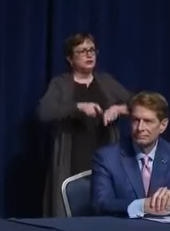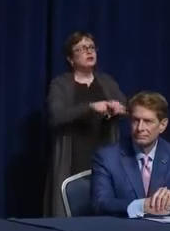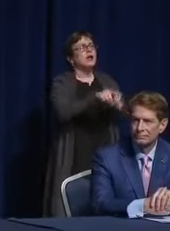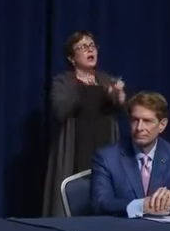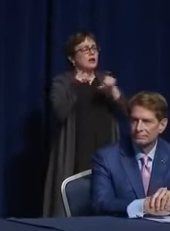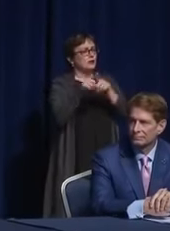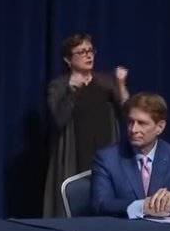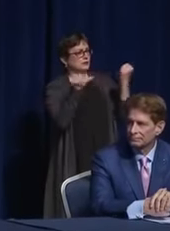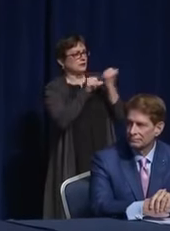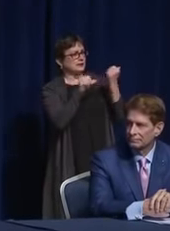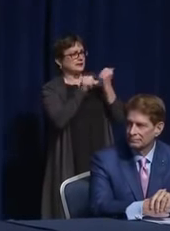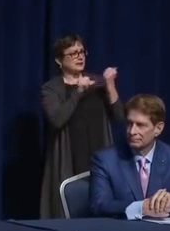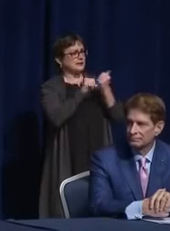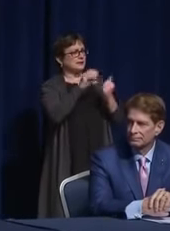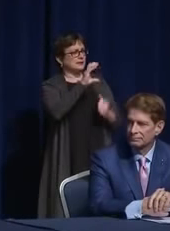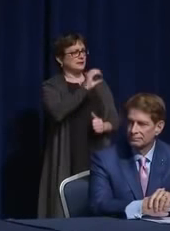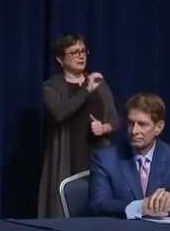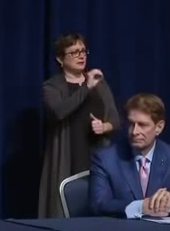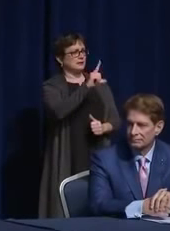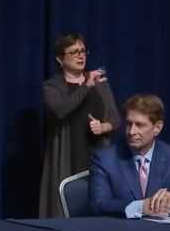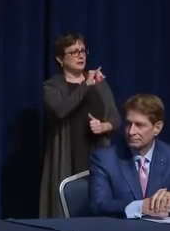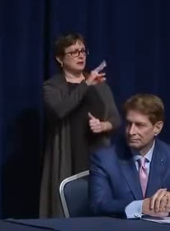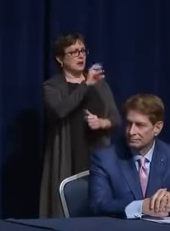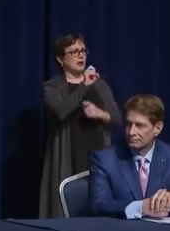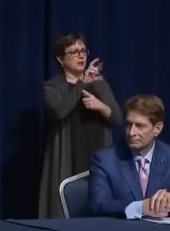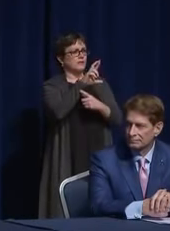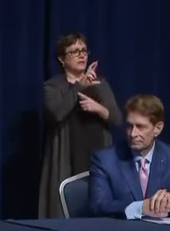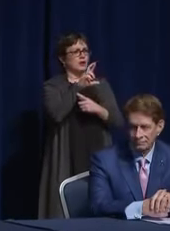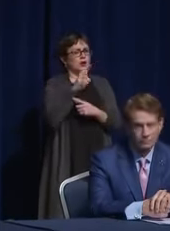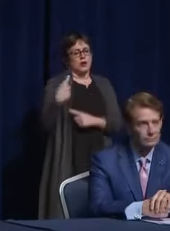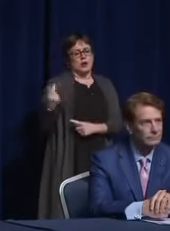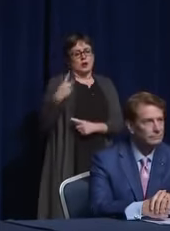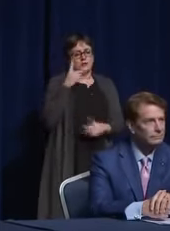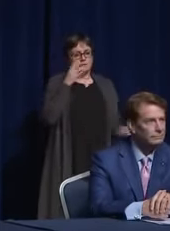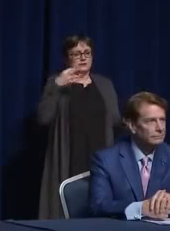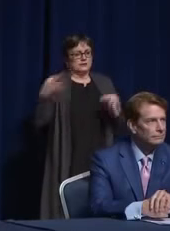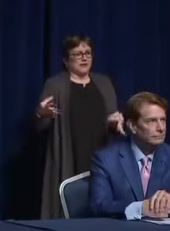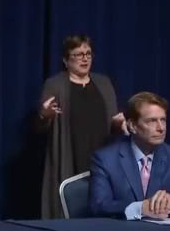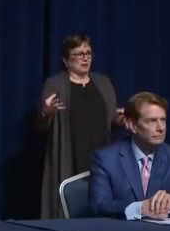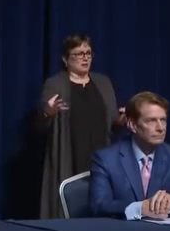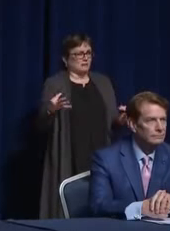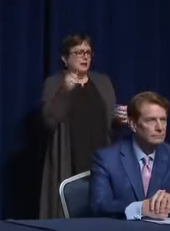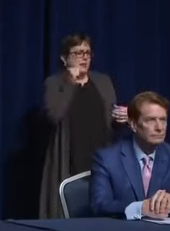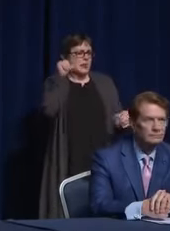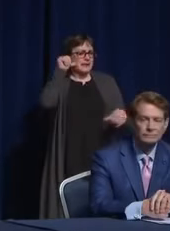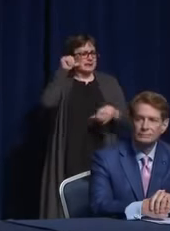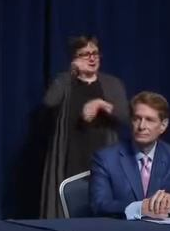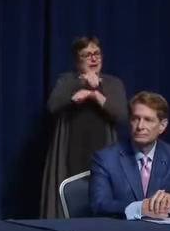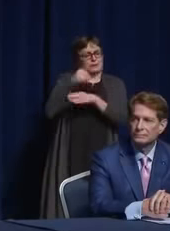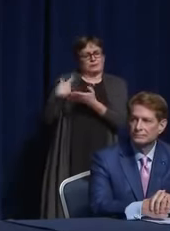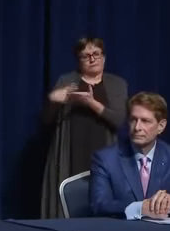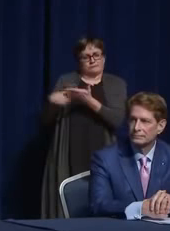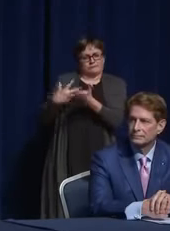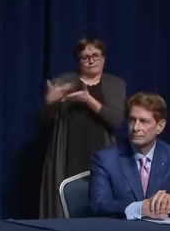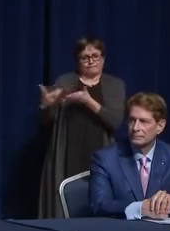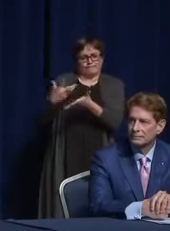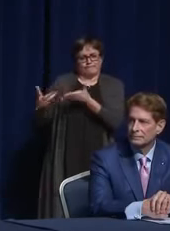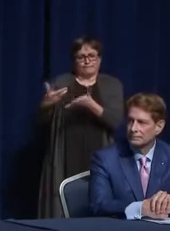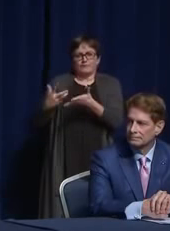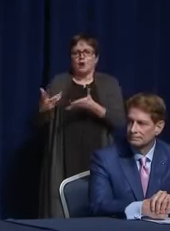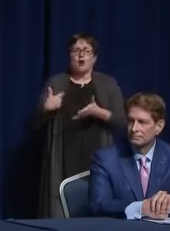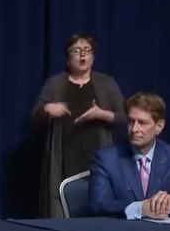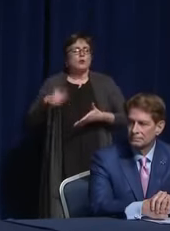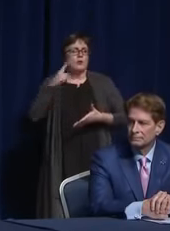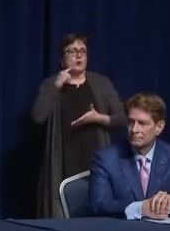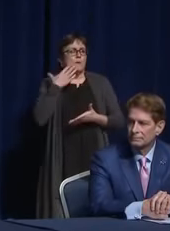give a big shout out to. She and I determined overnight that we're probably better to divide and conquer. And we have a lot